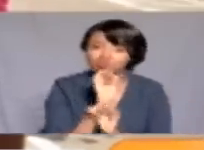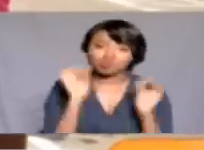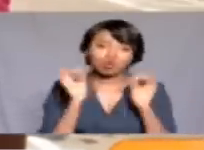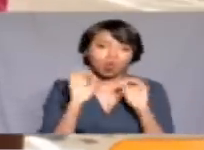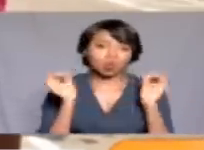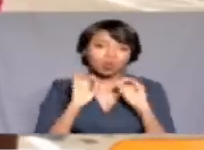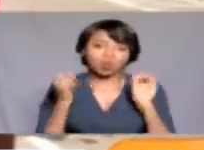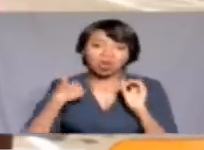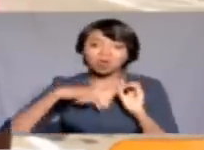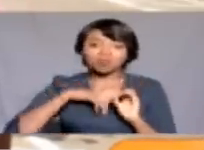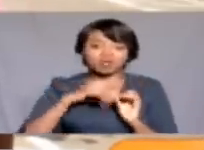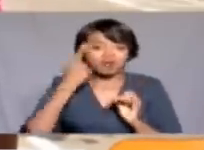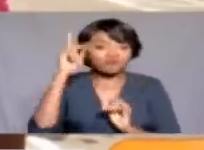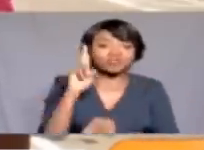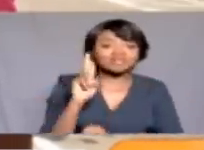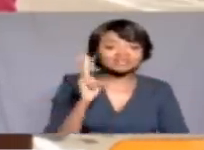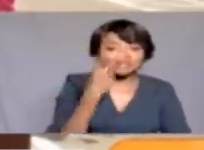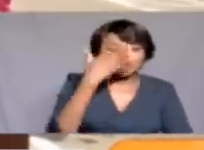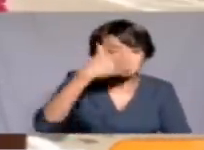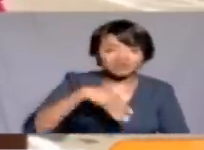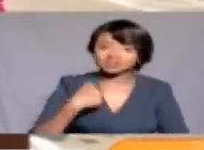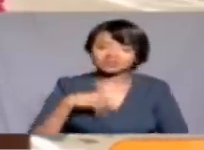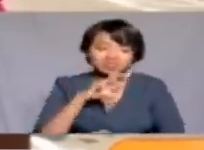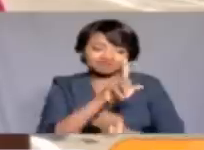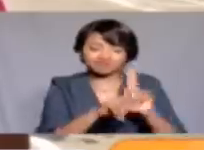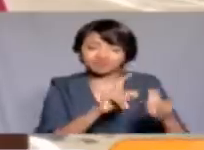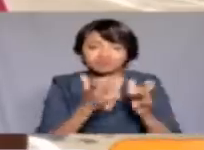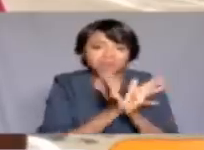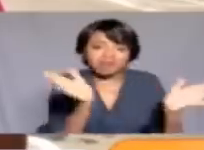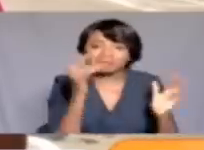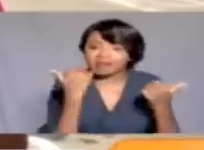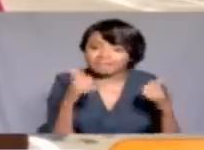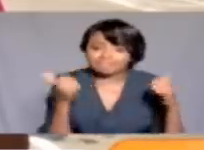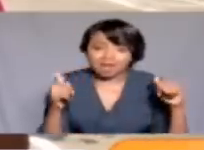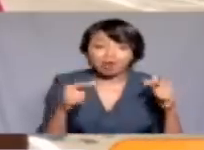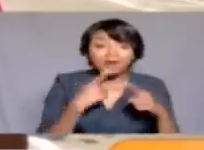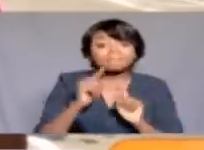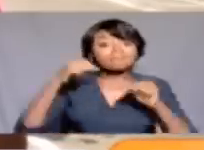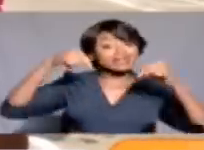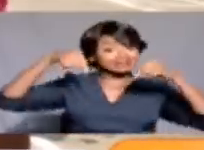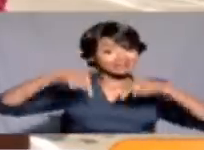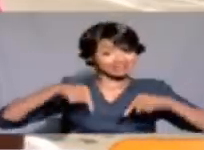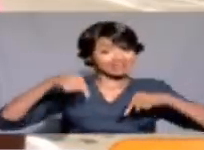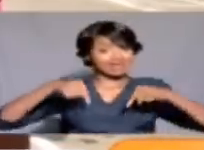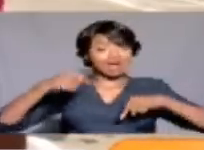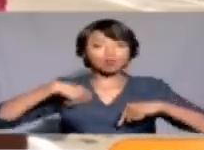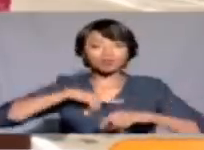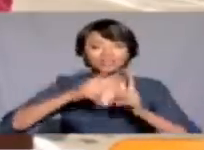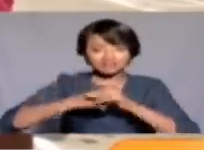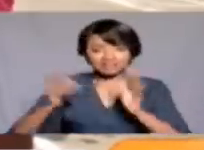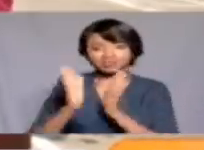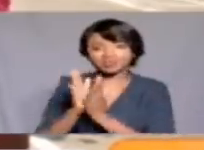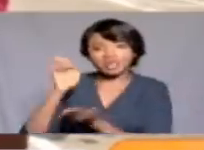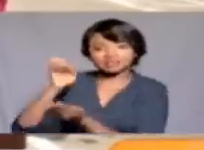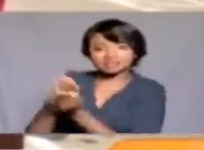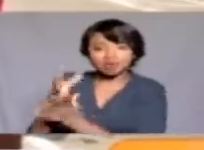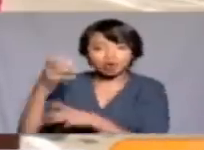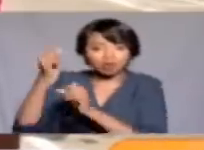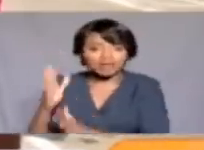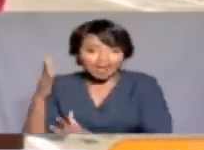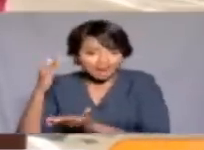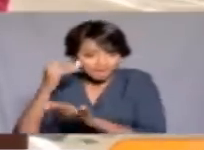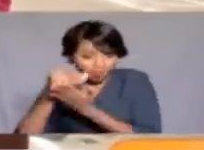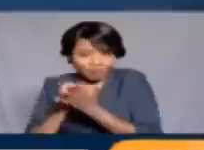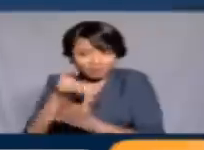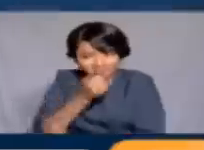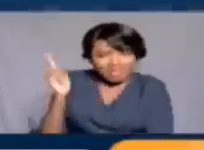participation before the commencement of the second phase, although we have now embarked on a stakeholder program to make sure all stakeholders